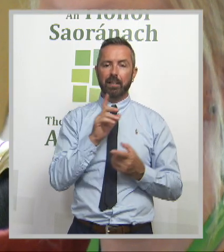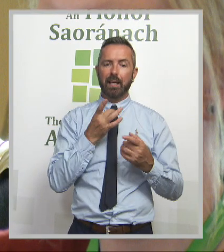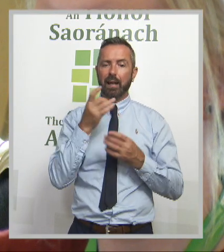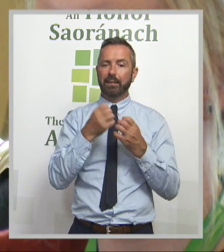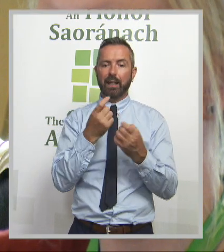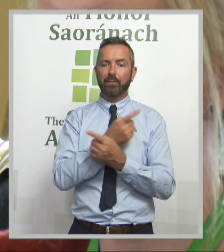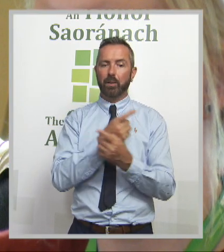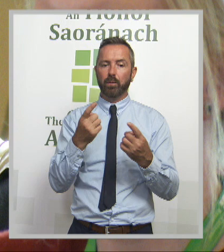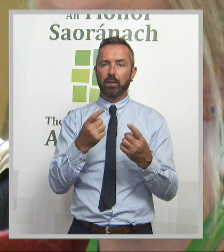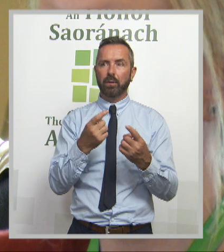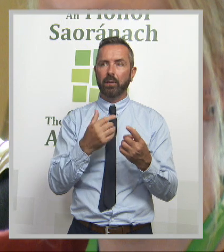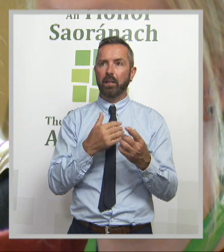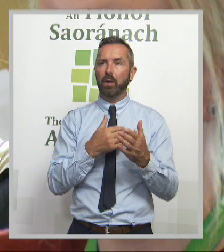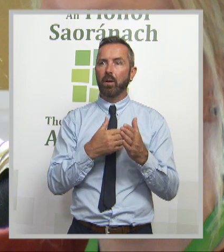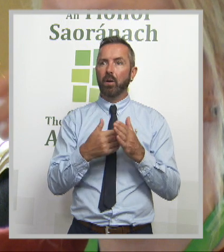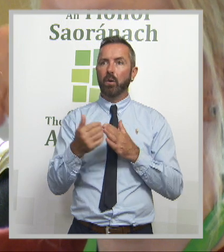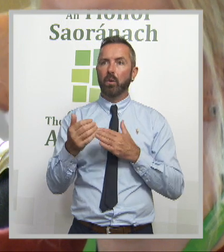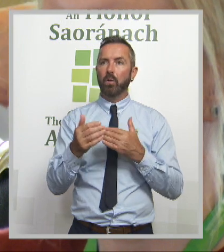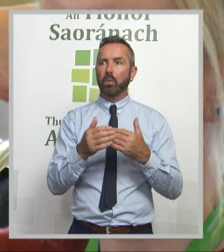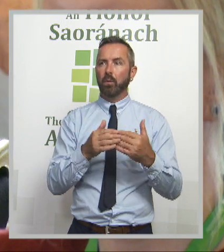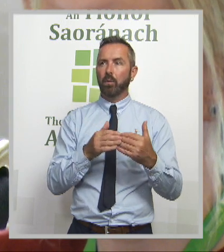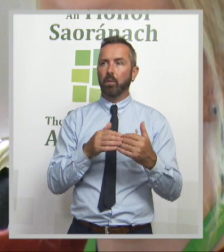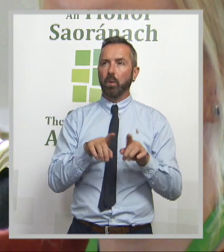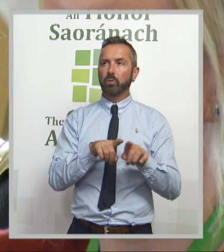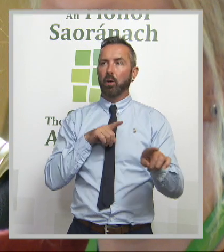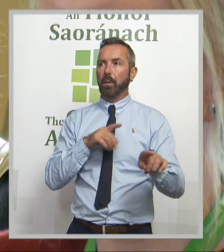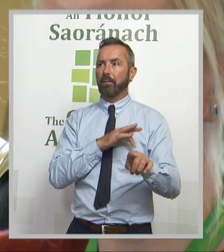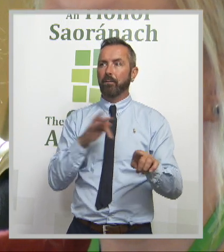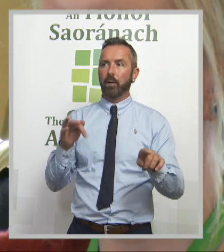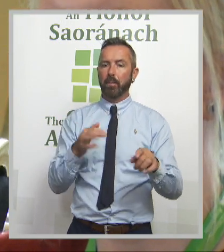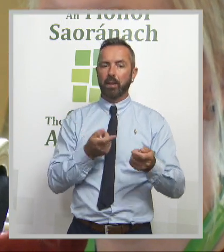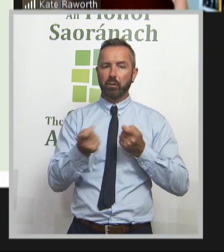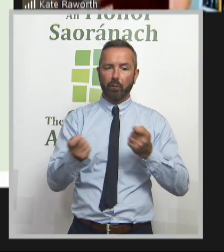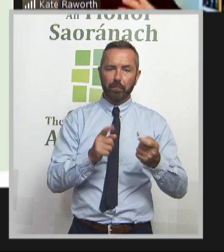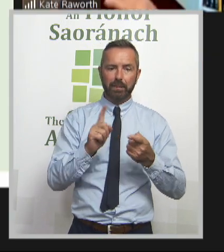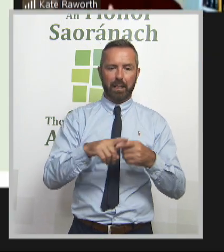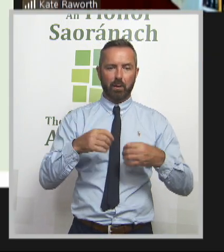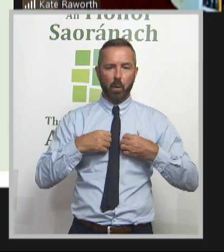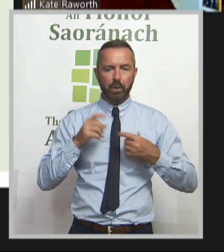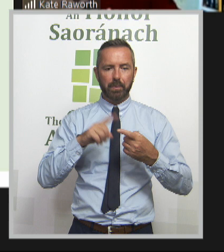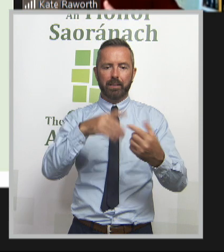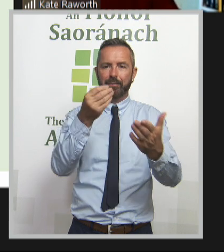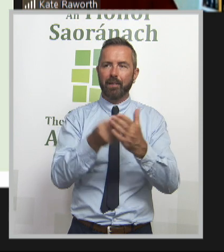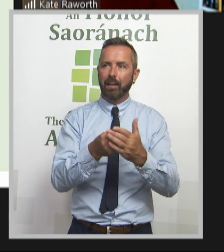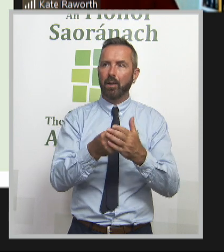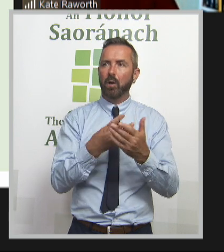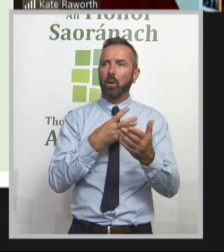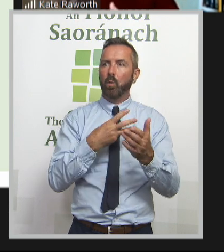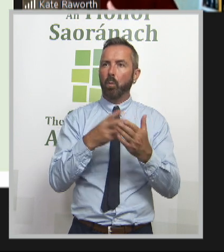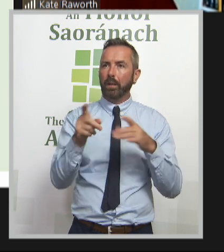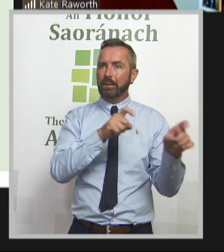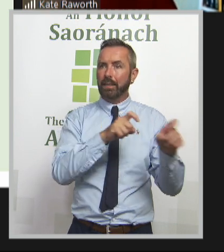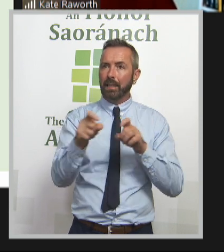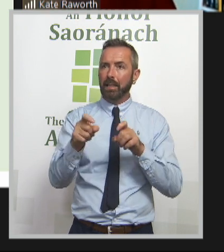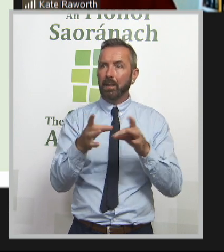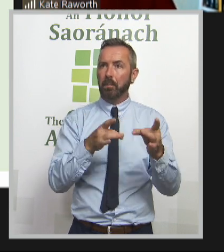still draws us back from the nation's purpose and networks and governance and ownership and finance? What still draws us back into the degenerative ways that are